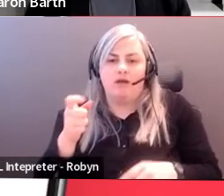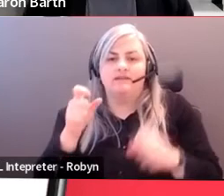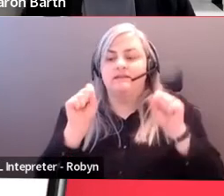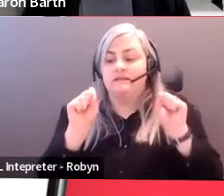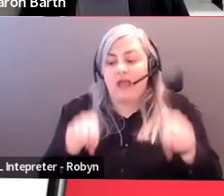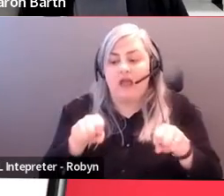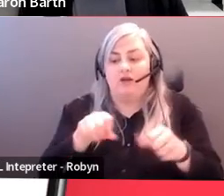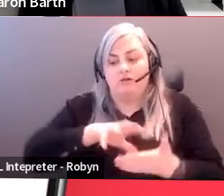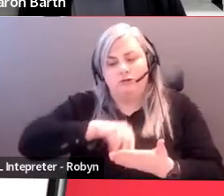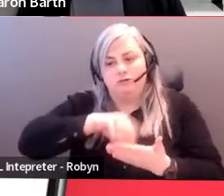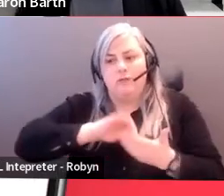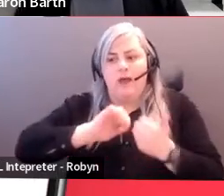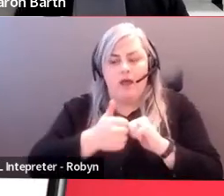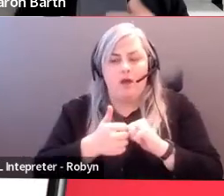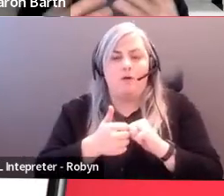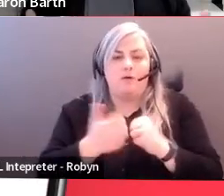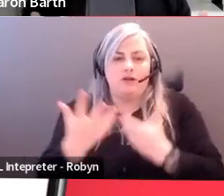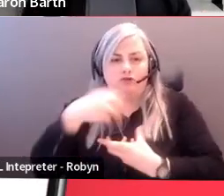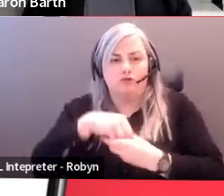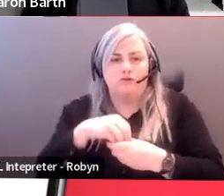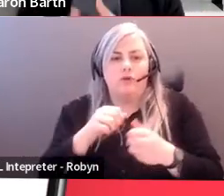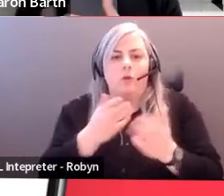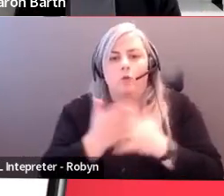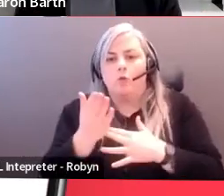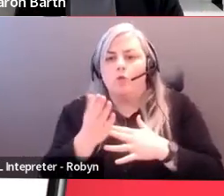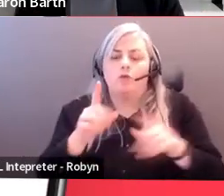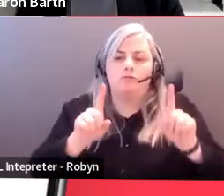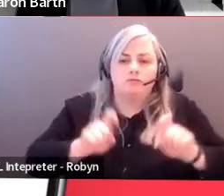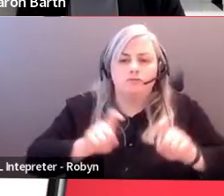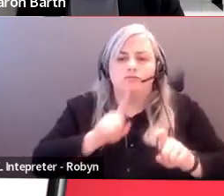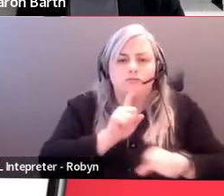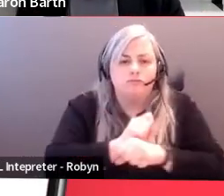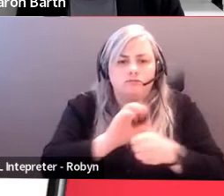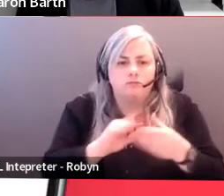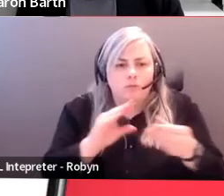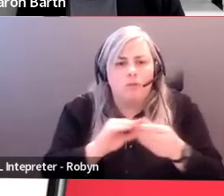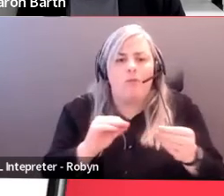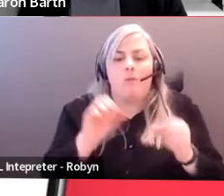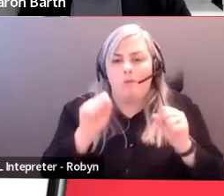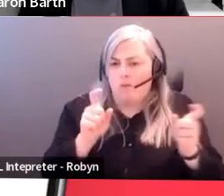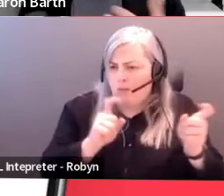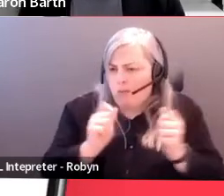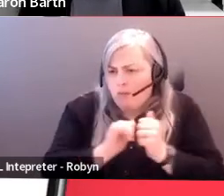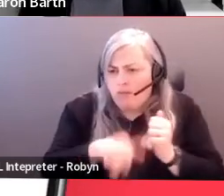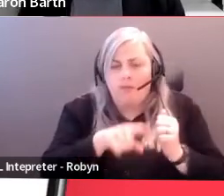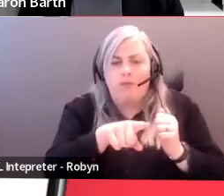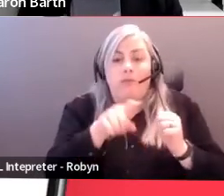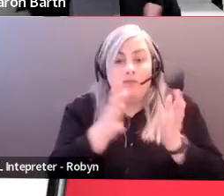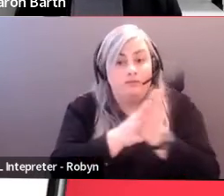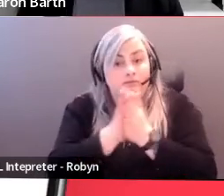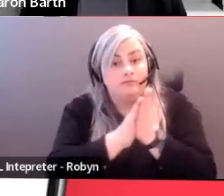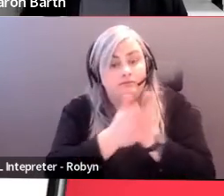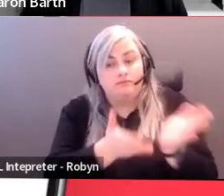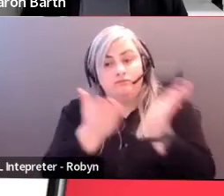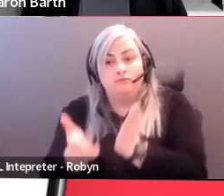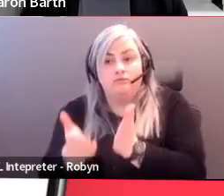simulations. And so these help you uncover these unconscious biases and deal with it. And if you're interested in bringing